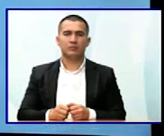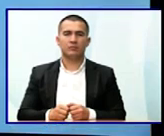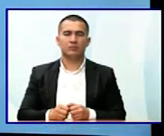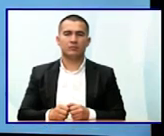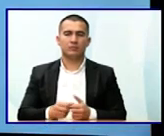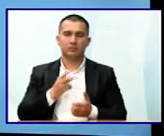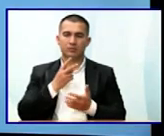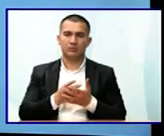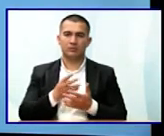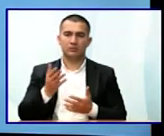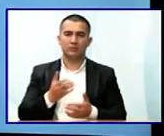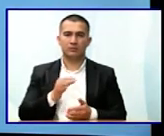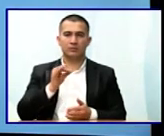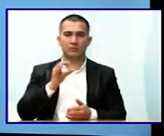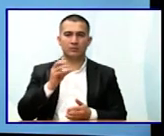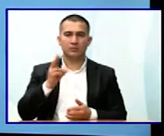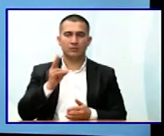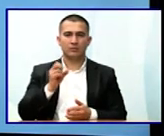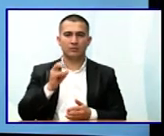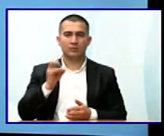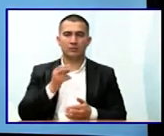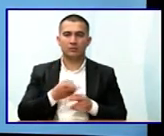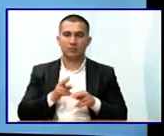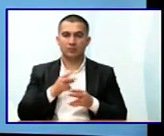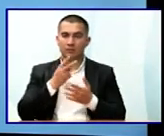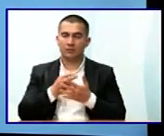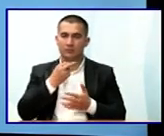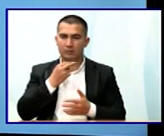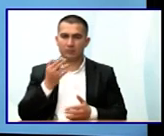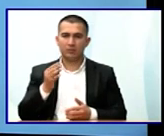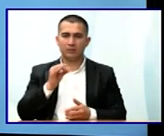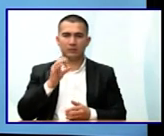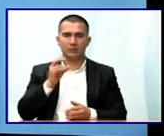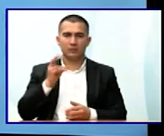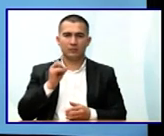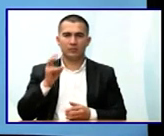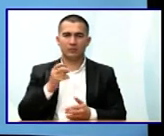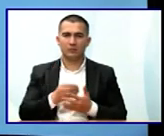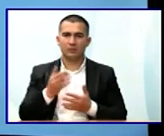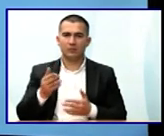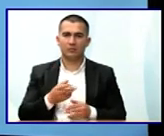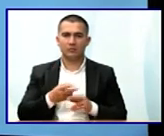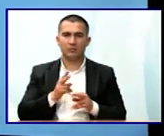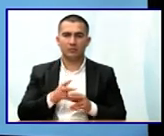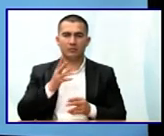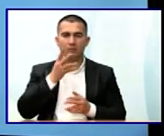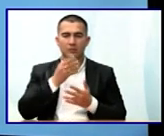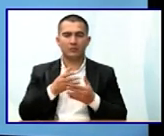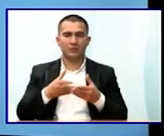Demak, birinchi bo'lib iskana payvandni o'rganib chiqamiz. Iskana payvand asosan erta